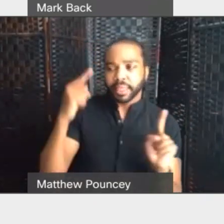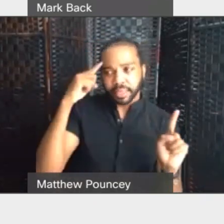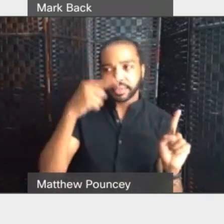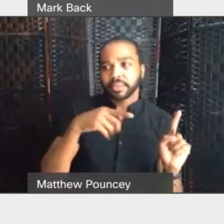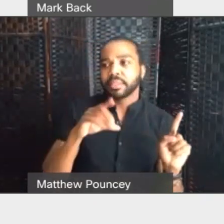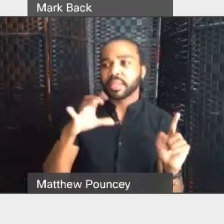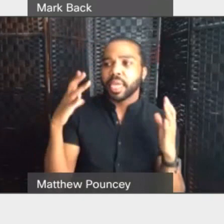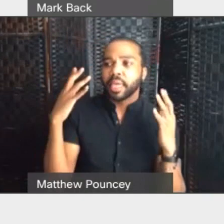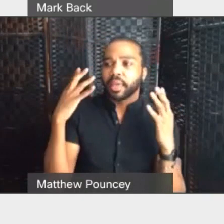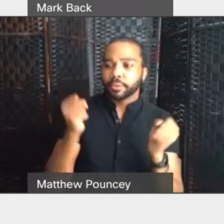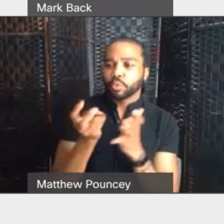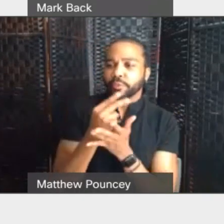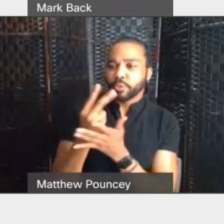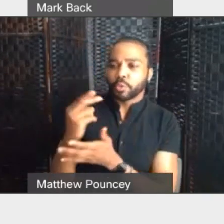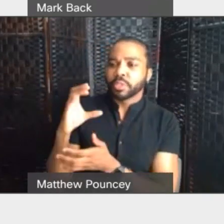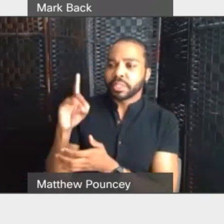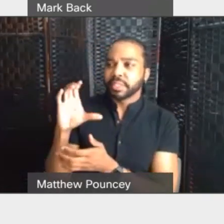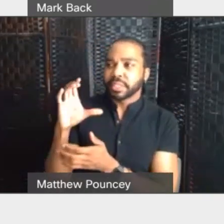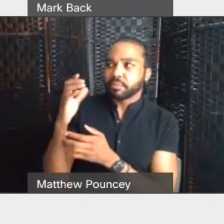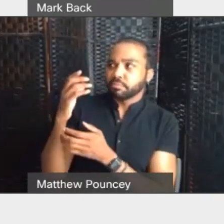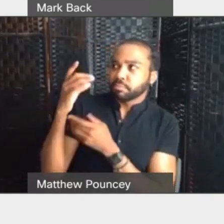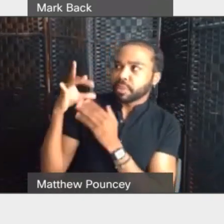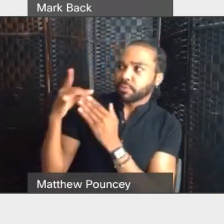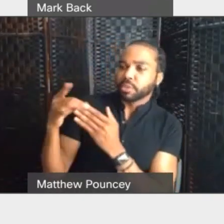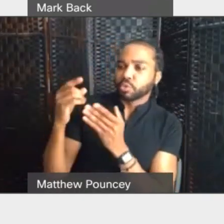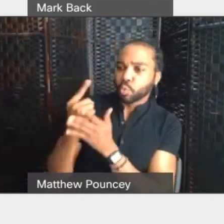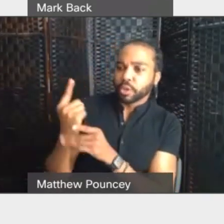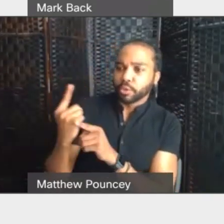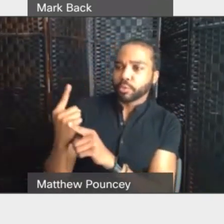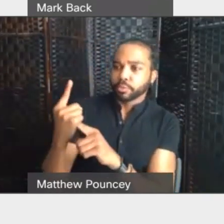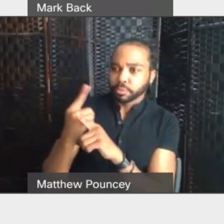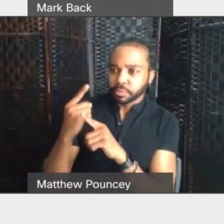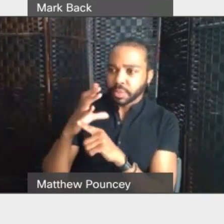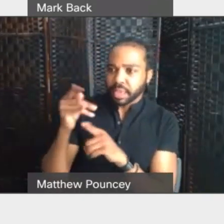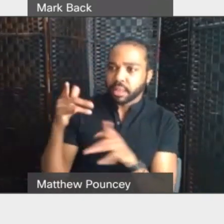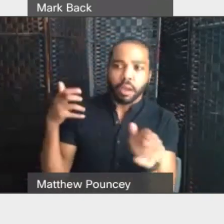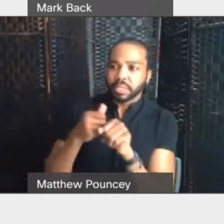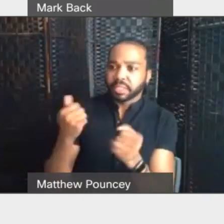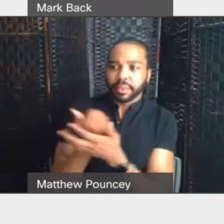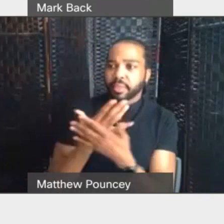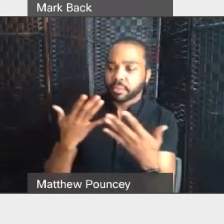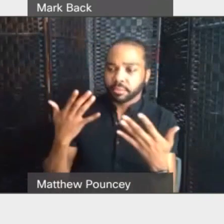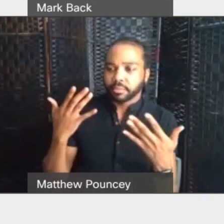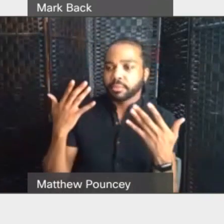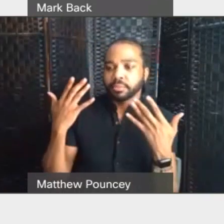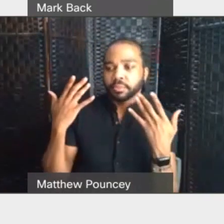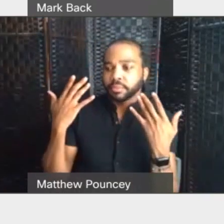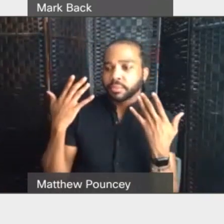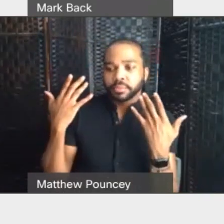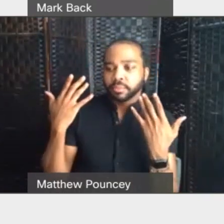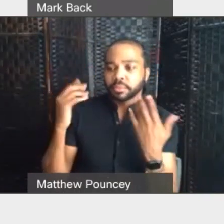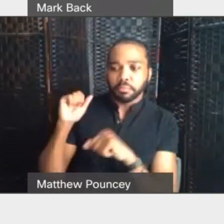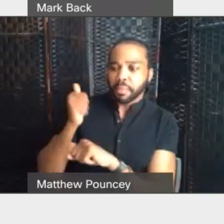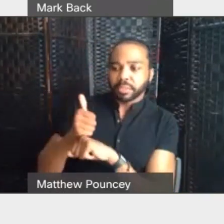updated CDC guidance regularly and updates all the respective guidance based on that